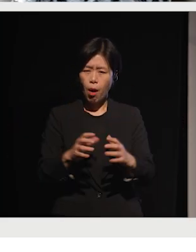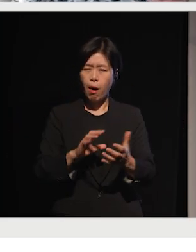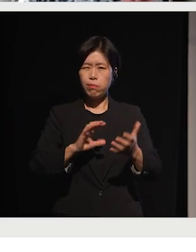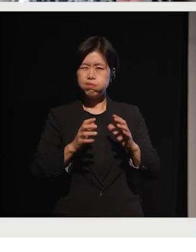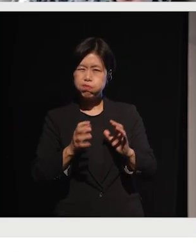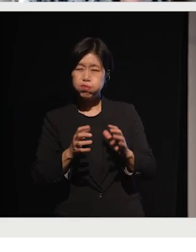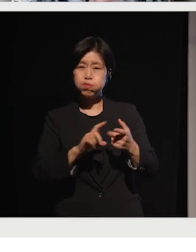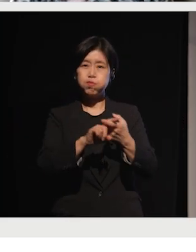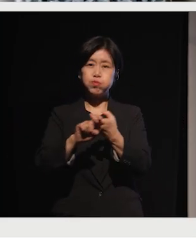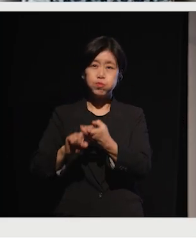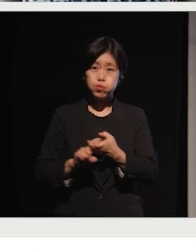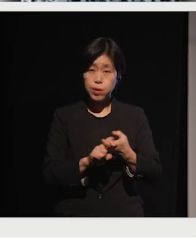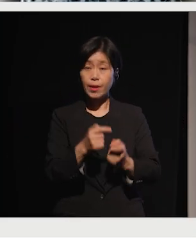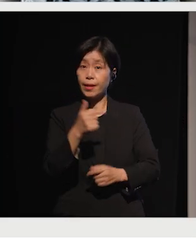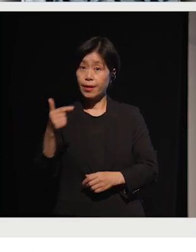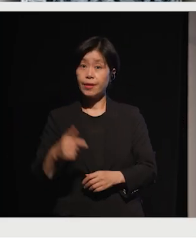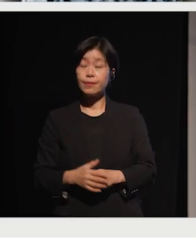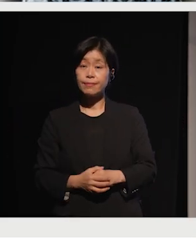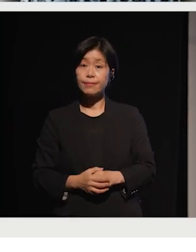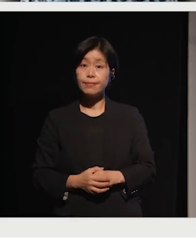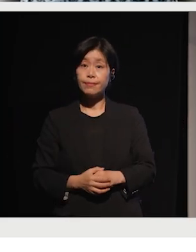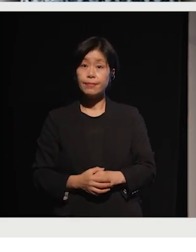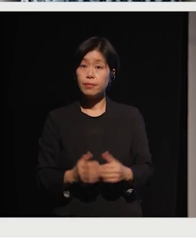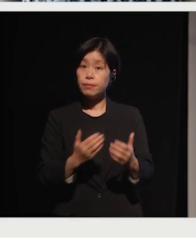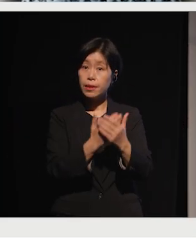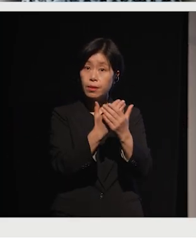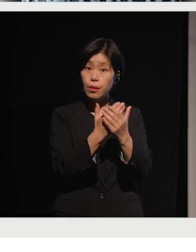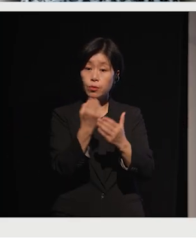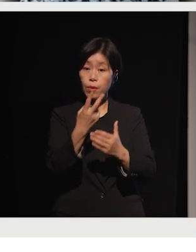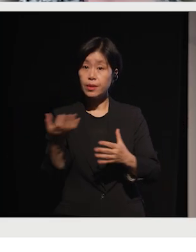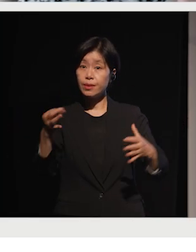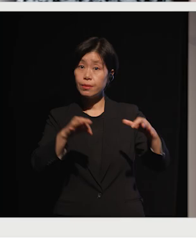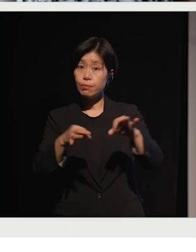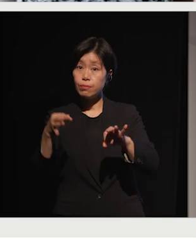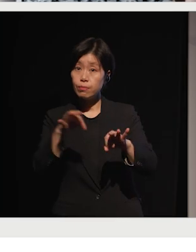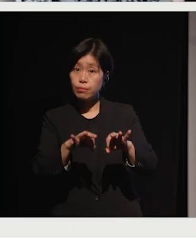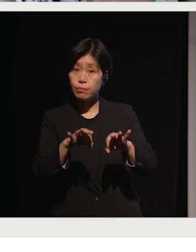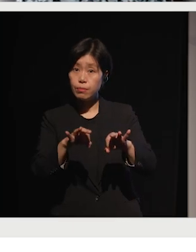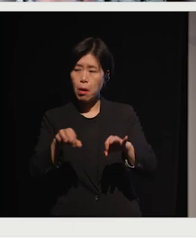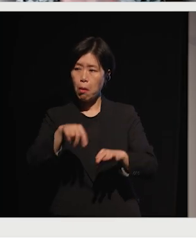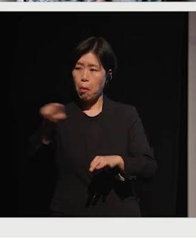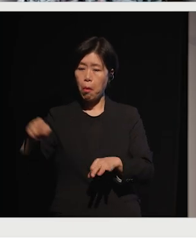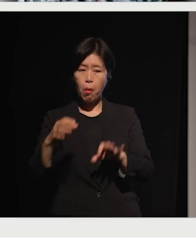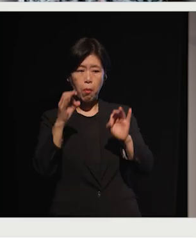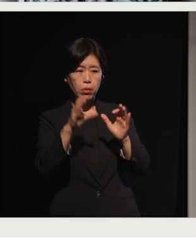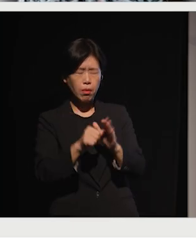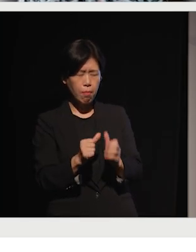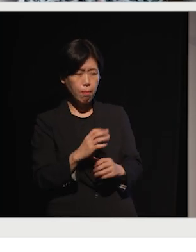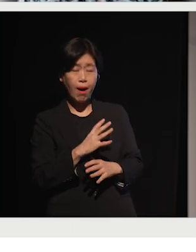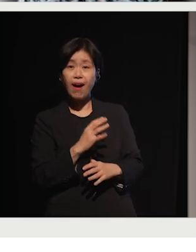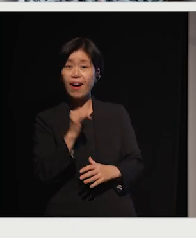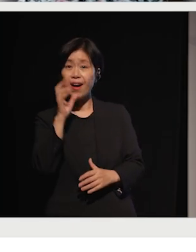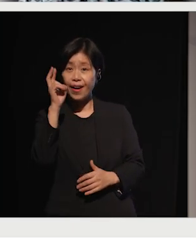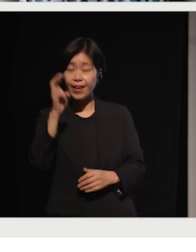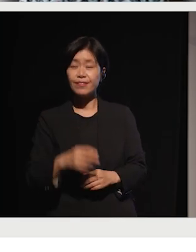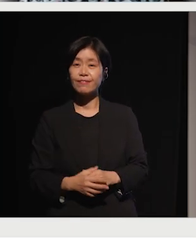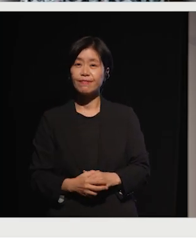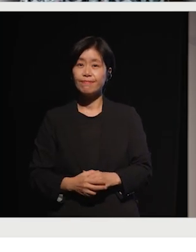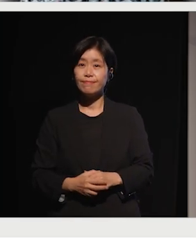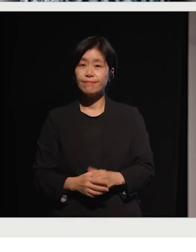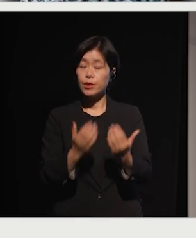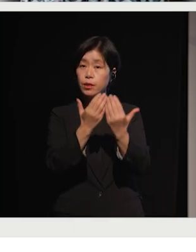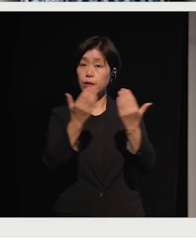fundraising. That's one that sometimes can be surprising to people, but We know that it can be